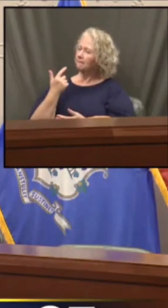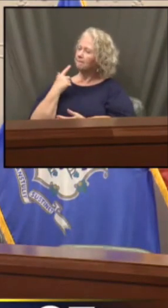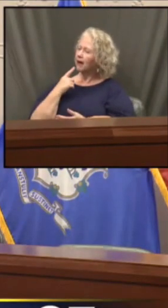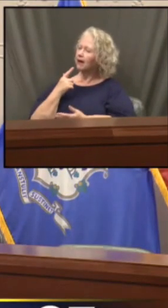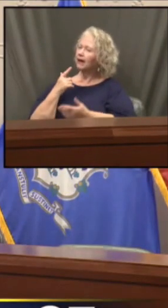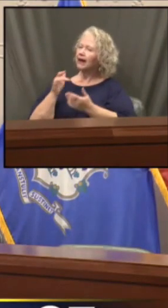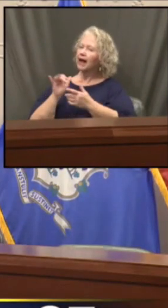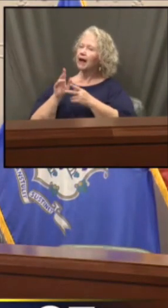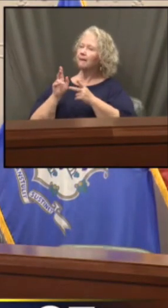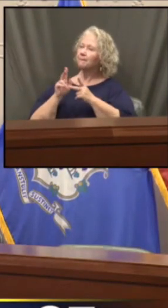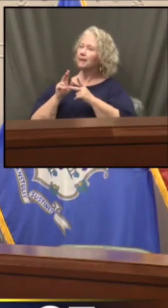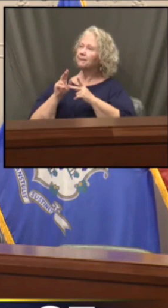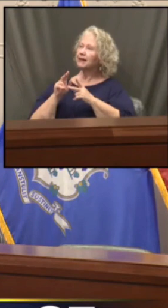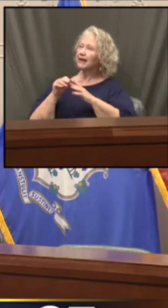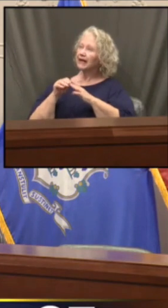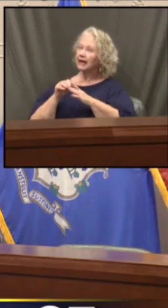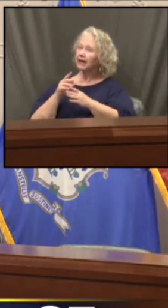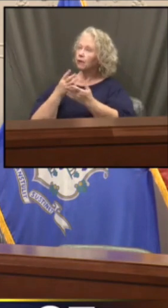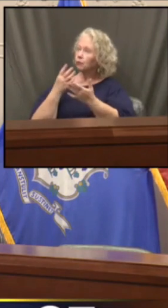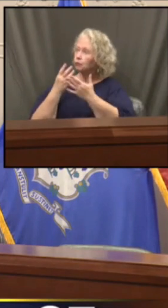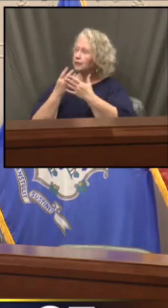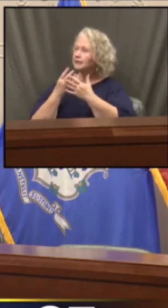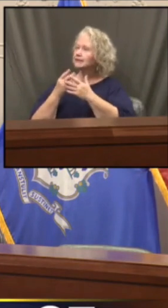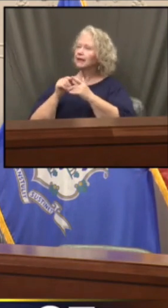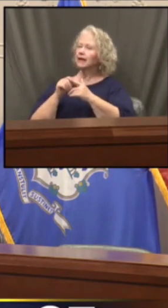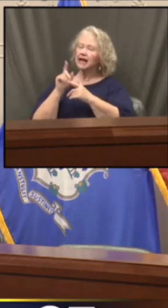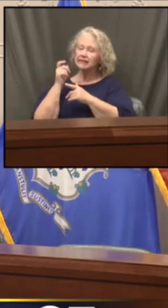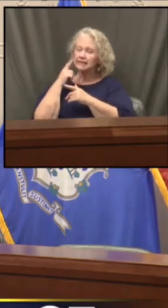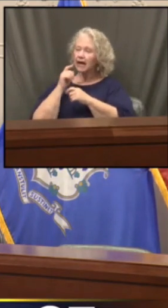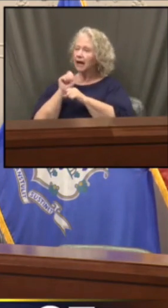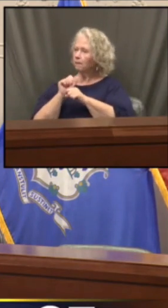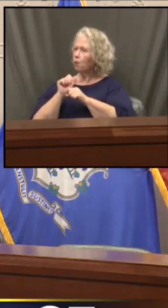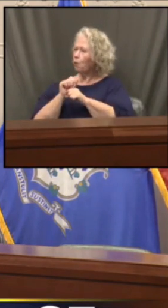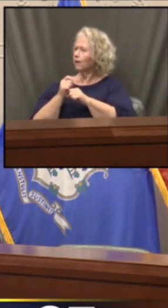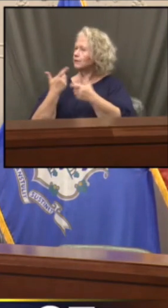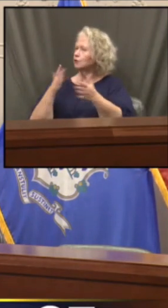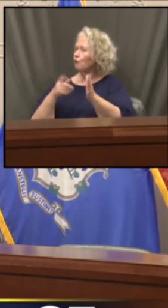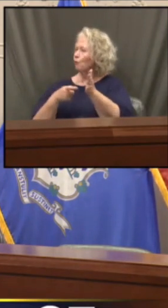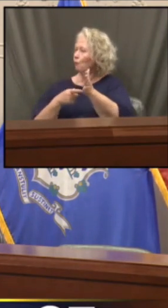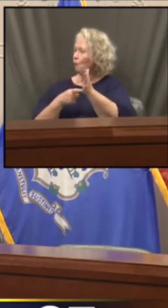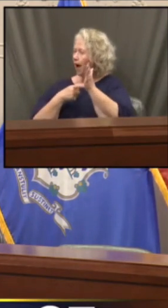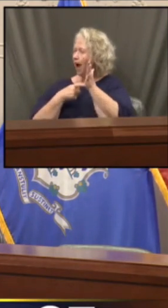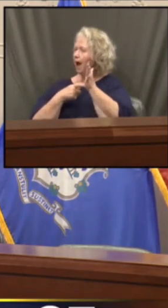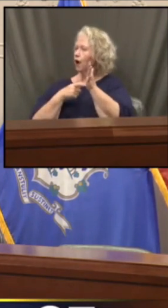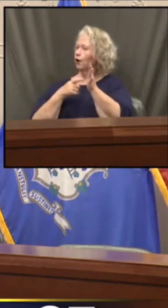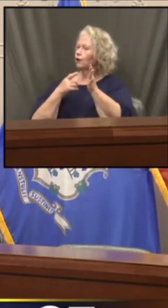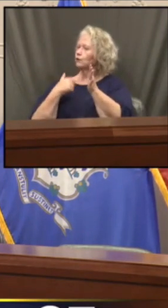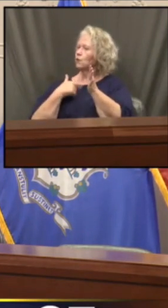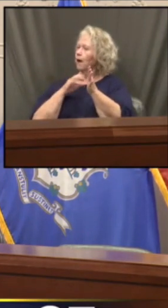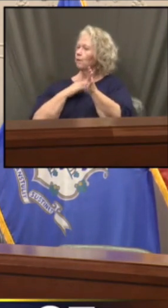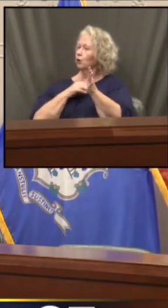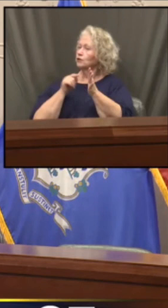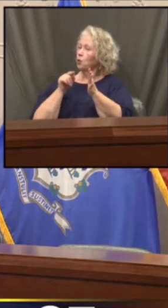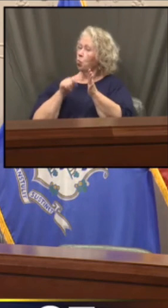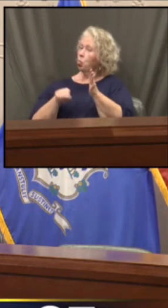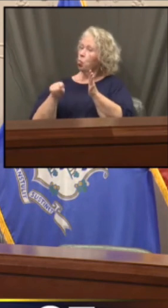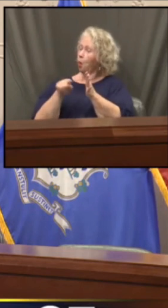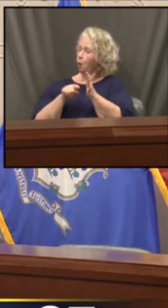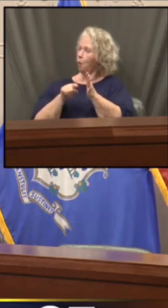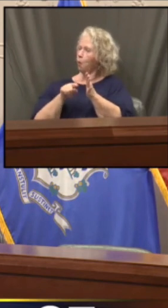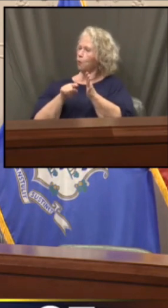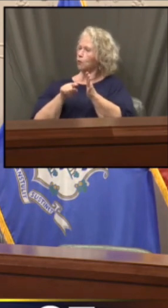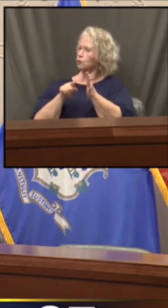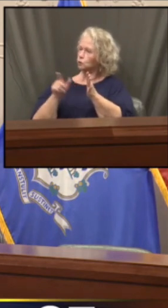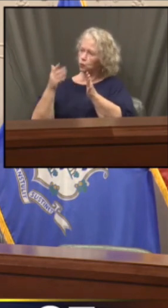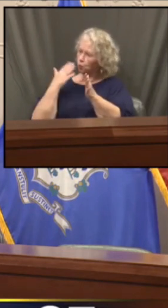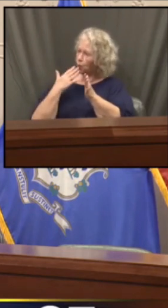there was essentially already a requirement, right, to get vaccinated or submit to weekly testing. So of those people, how many, do you have any sense of how many